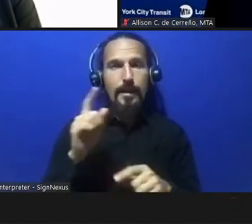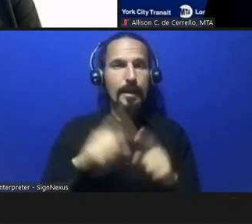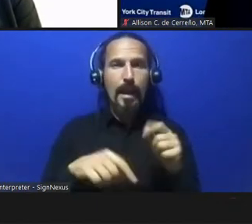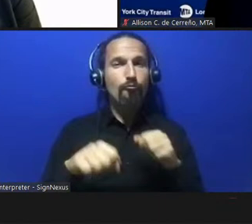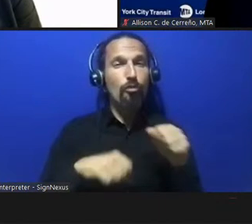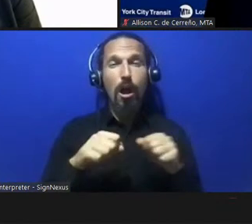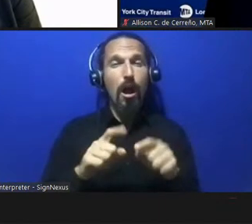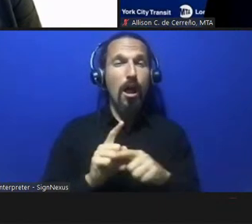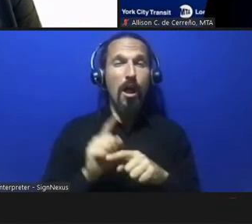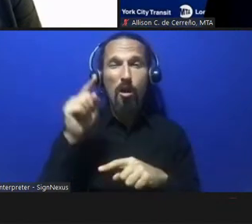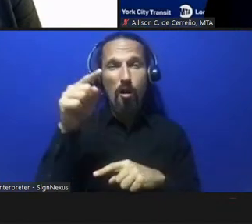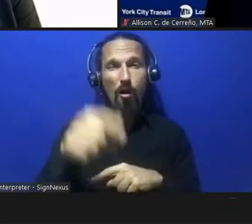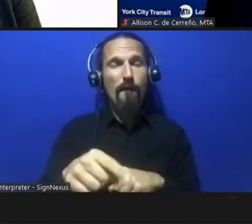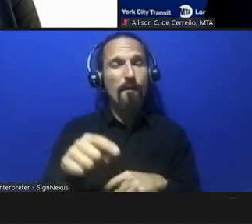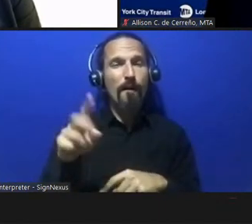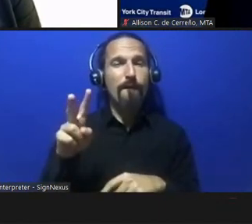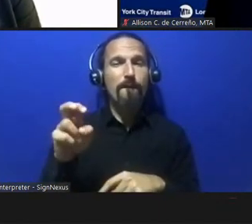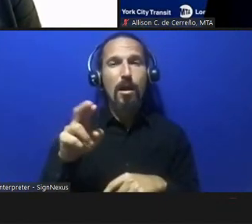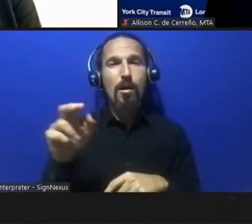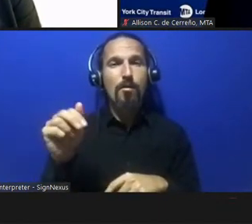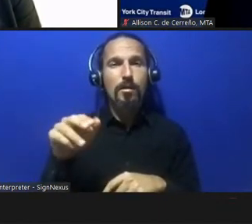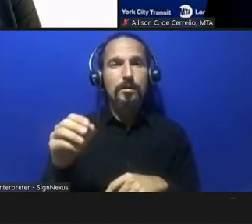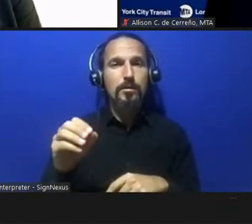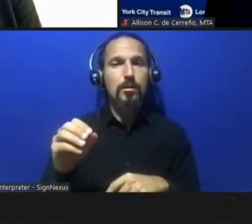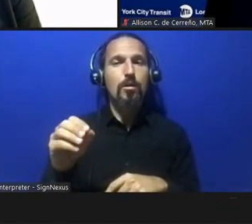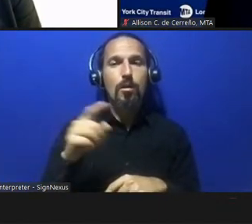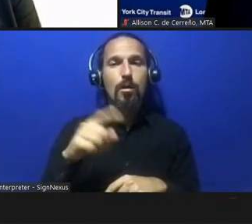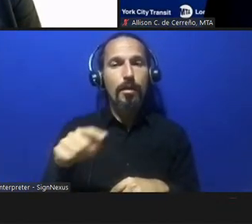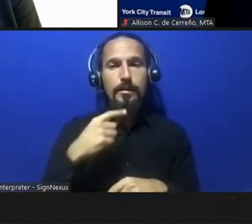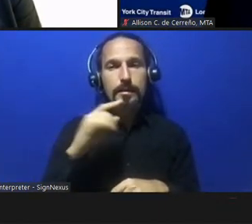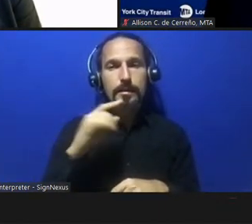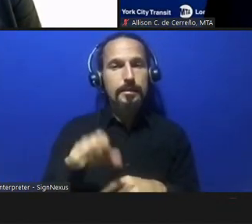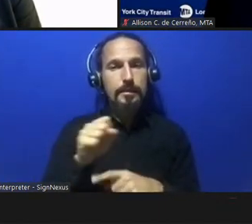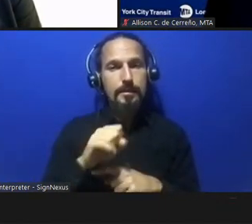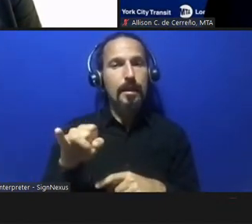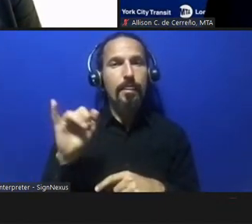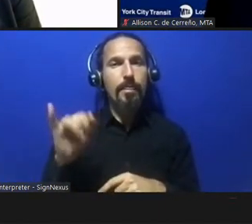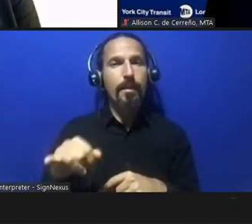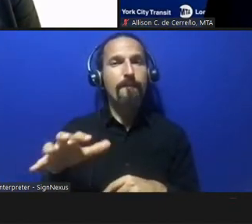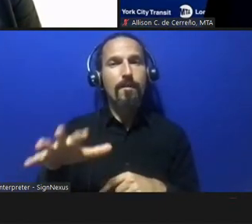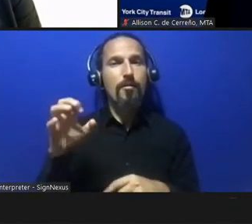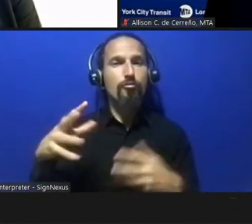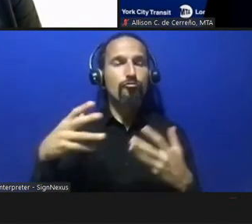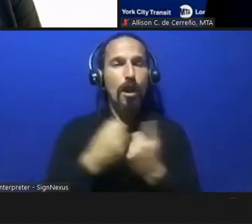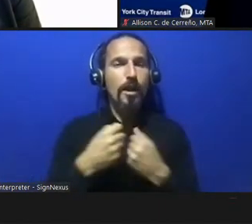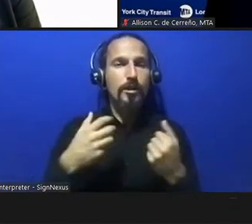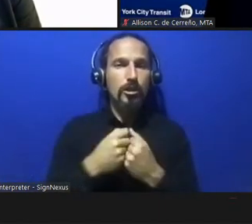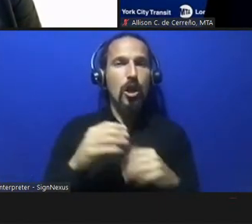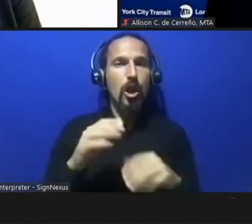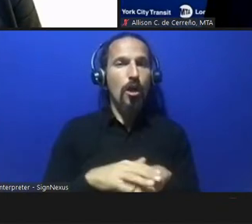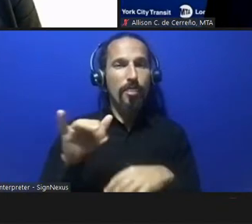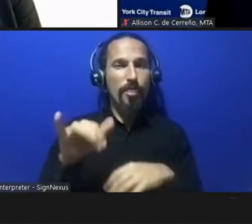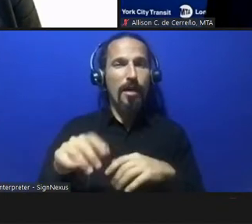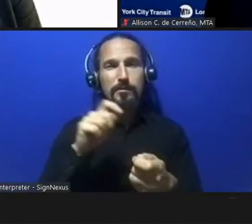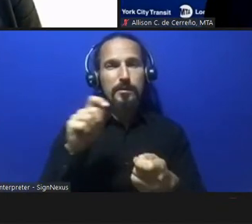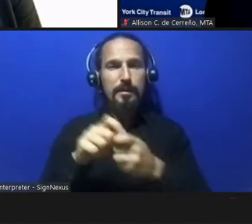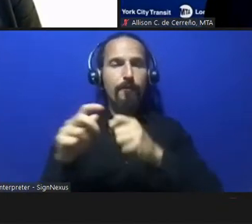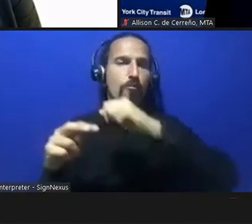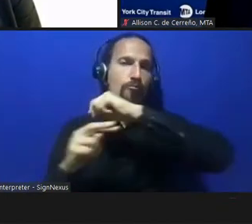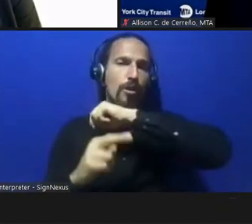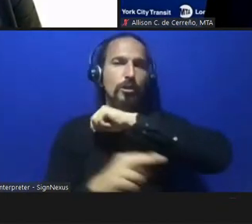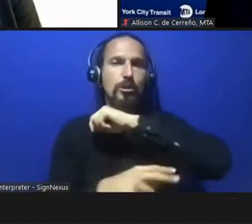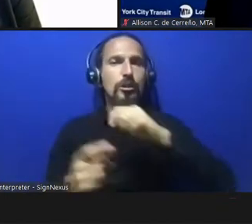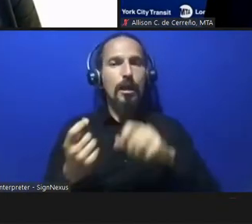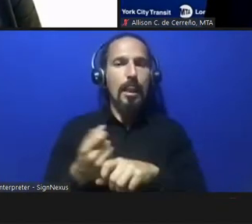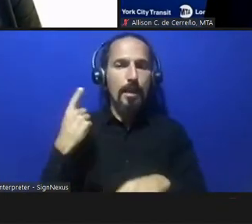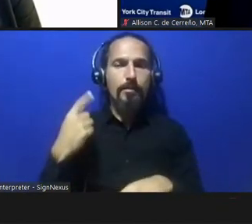over to verrazano the staten island borough president said there was 500 crashes plus on the verrazano bridge last year uh the days that made we got we